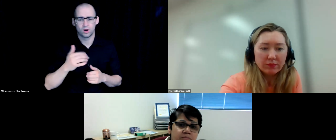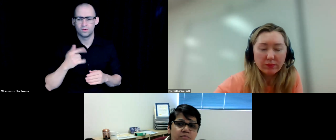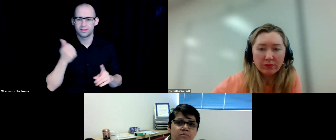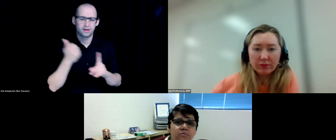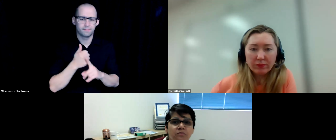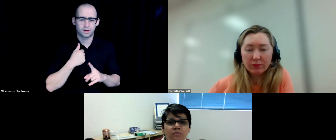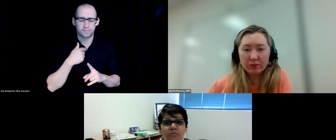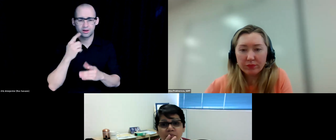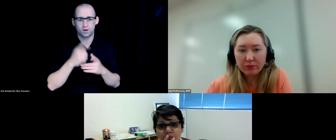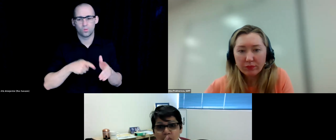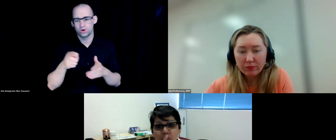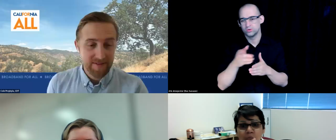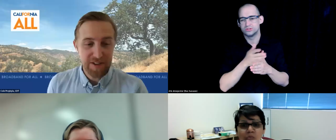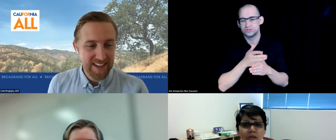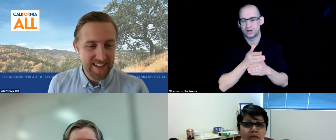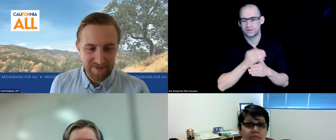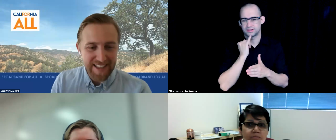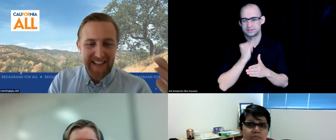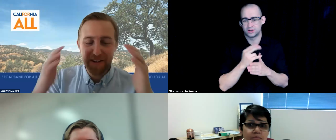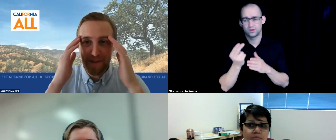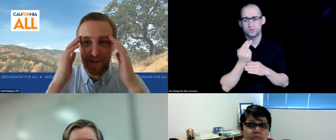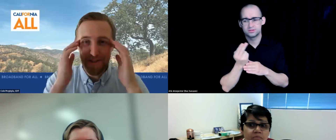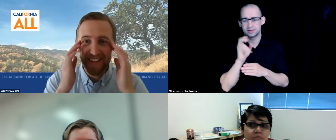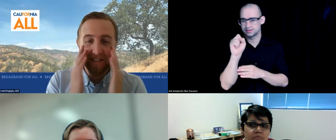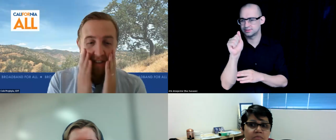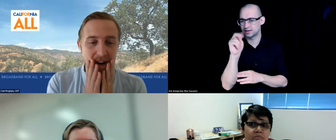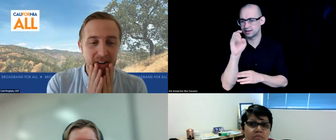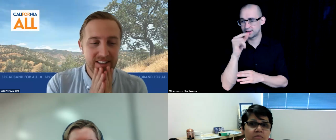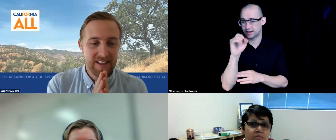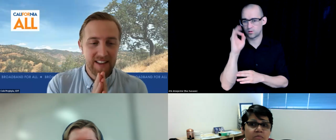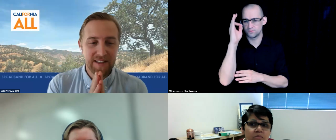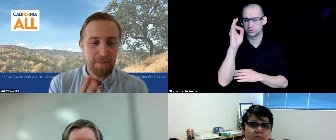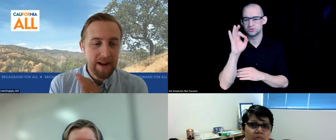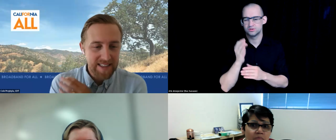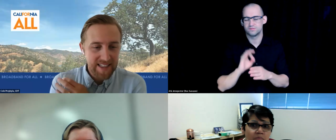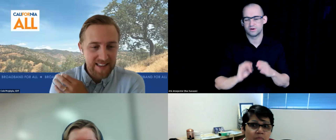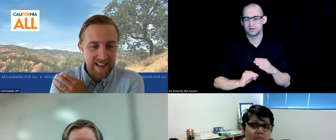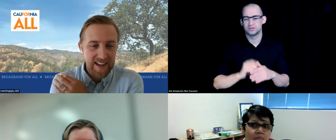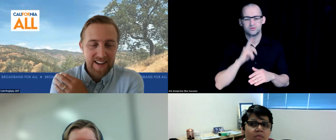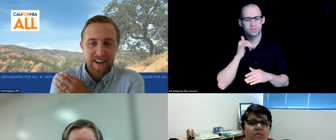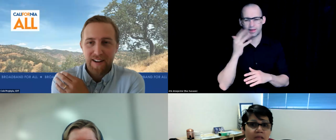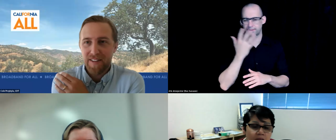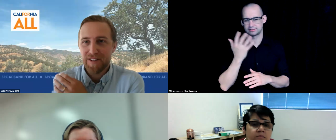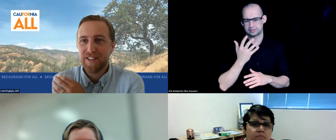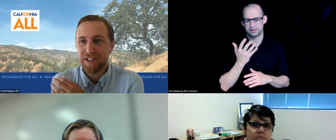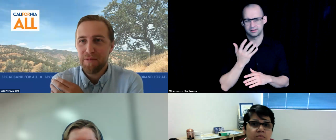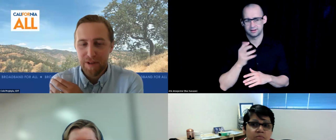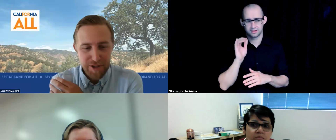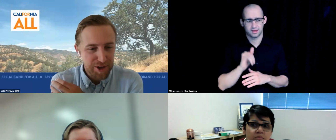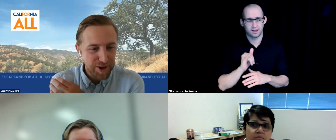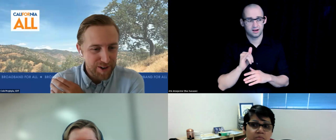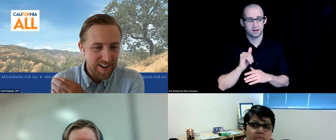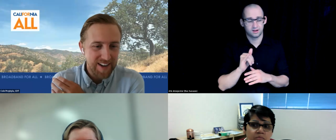been sharing is using San Diego Futures Foundation as the model. it's amazing that there's such